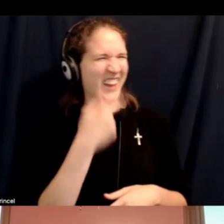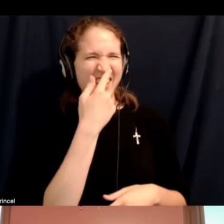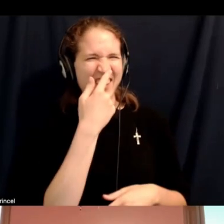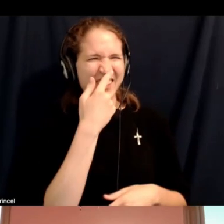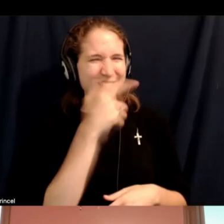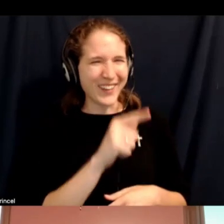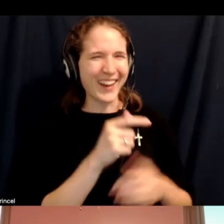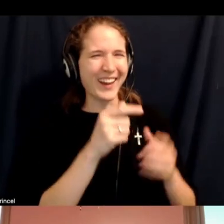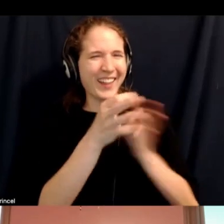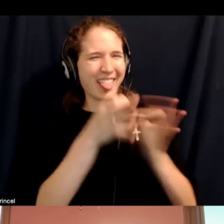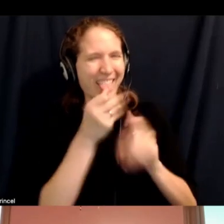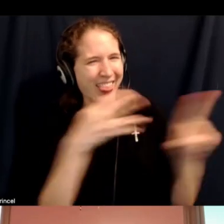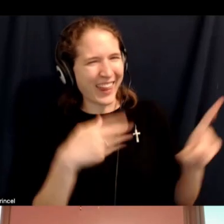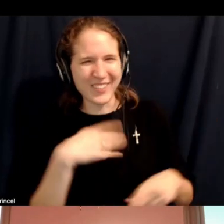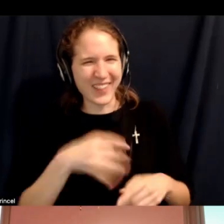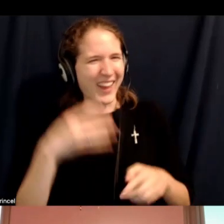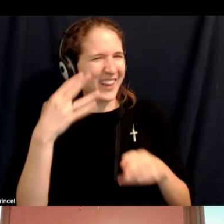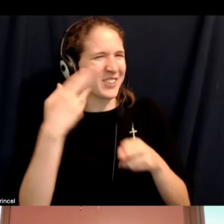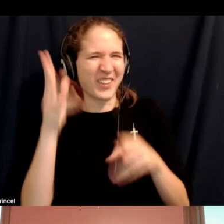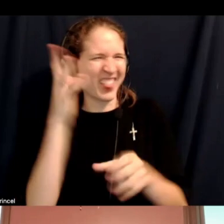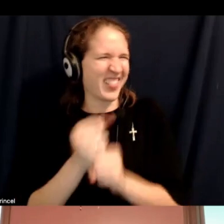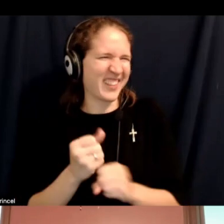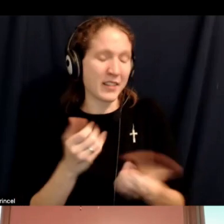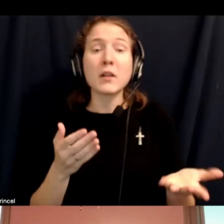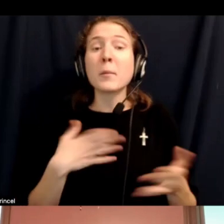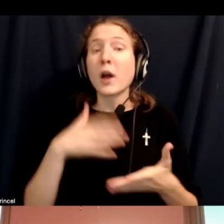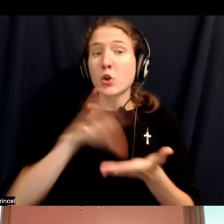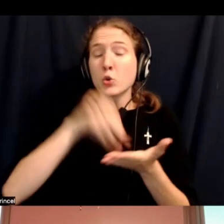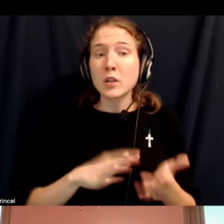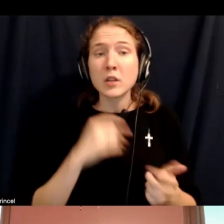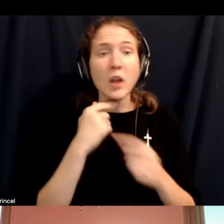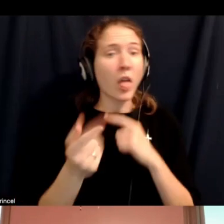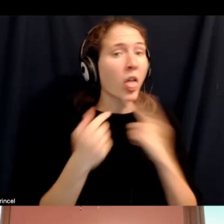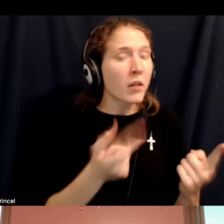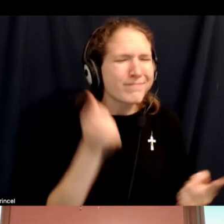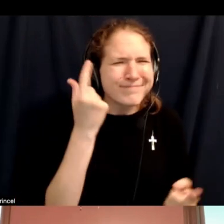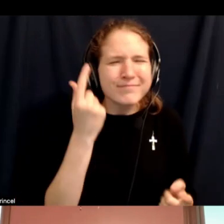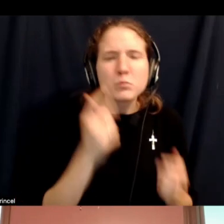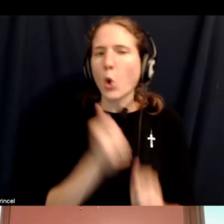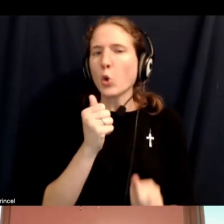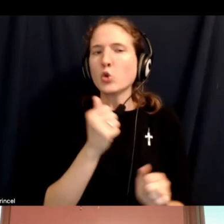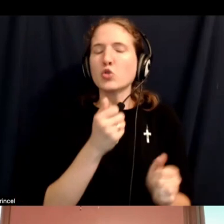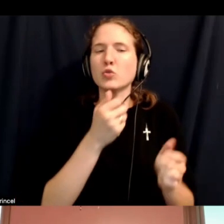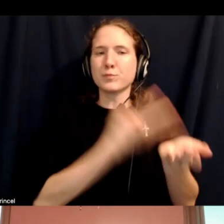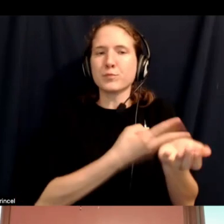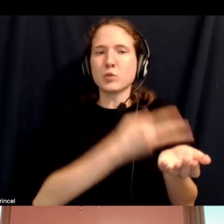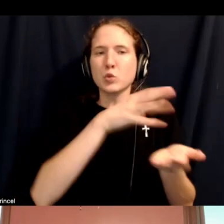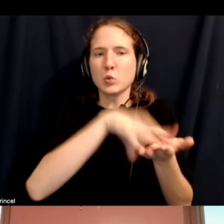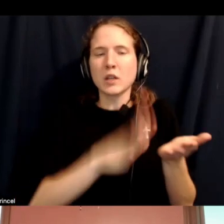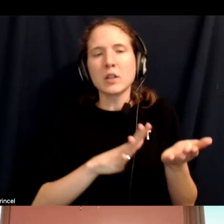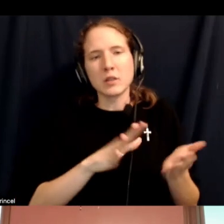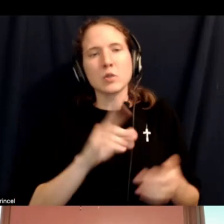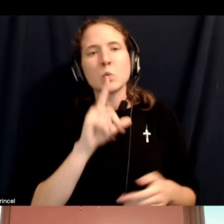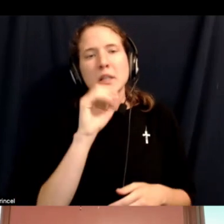much. uh, but the thing I say to my students, and my graduate students are mostly in their 20s, some in their 30s,